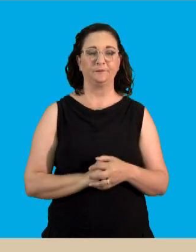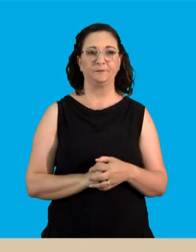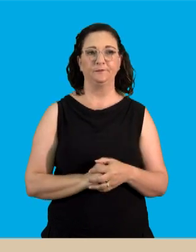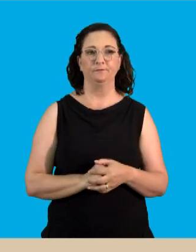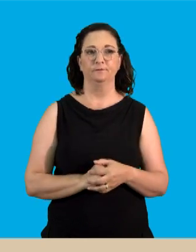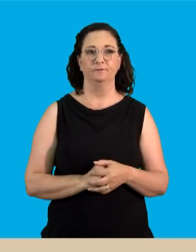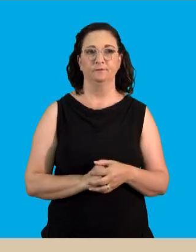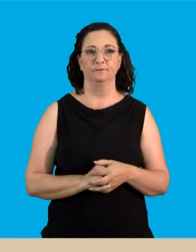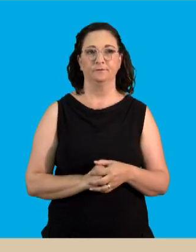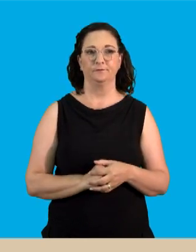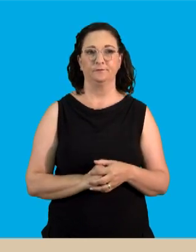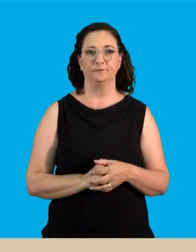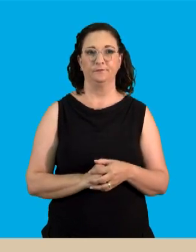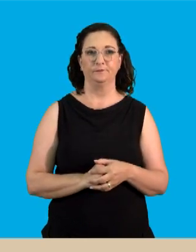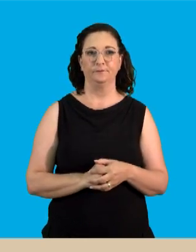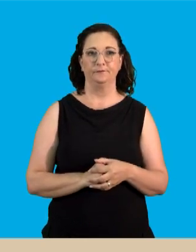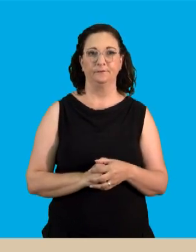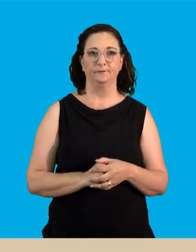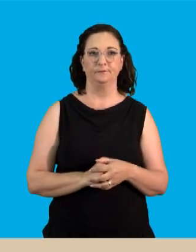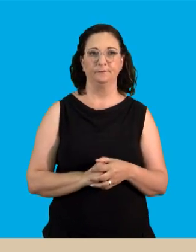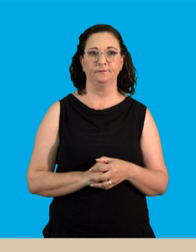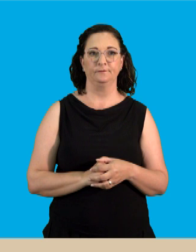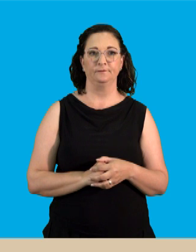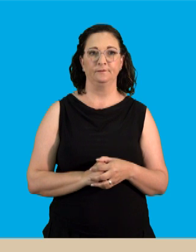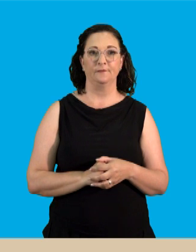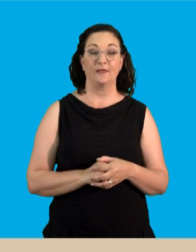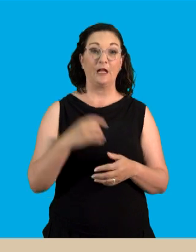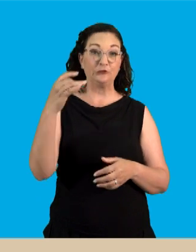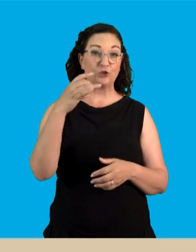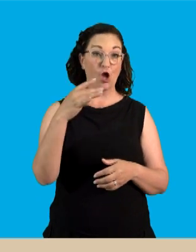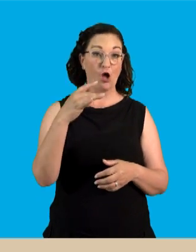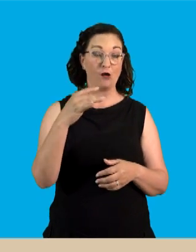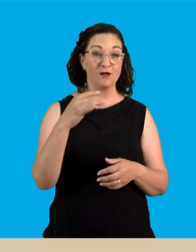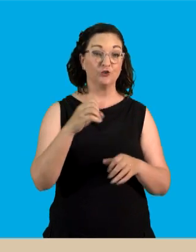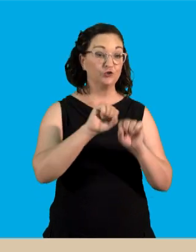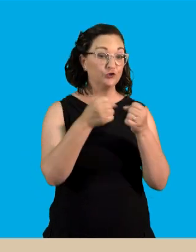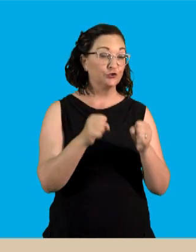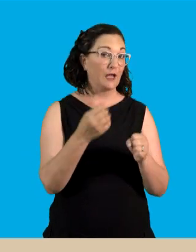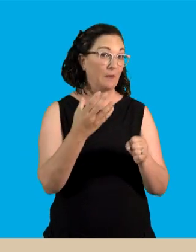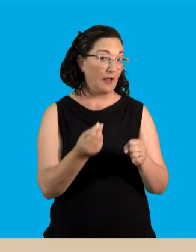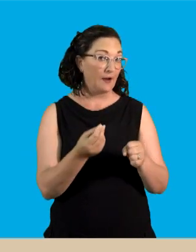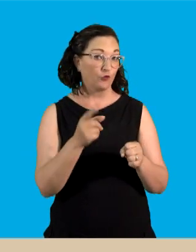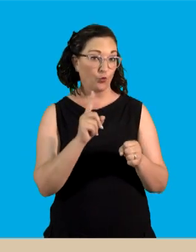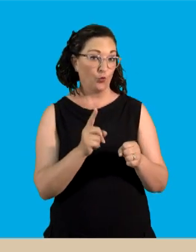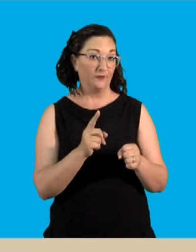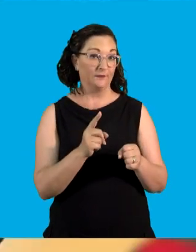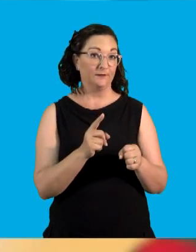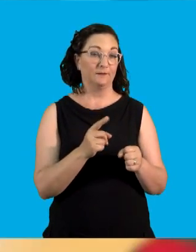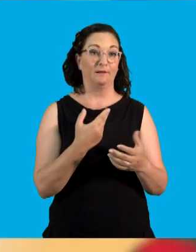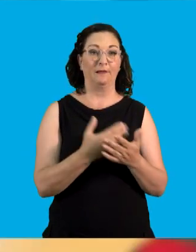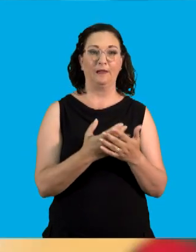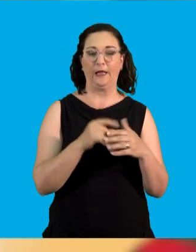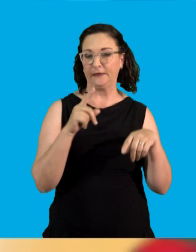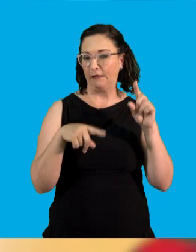question says to us, what other shapes can a star have? Okay, remember that a star